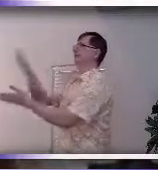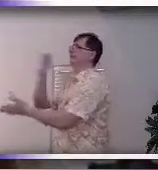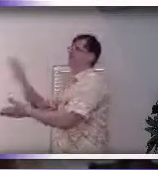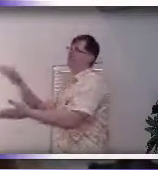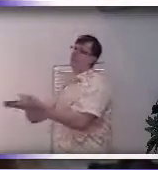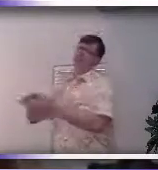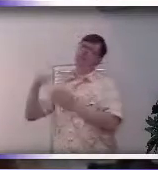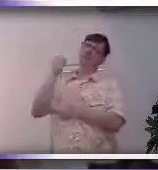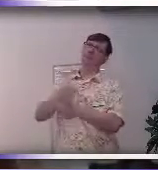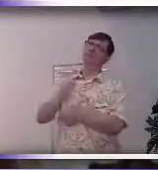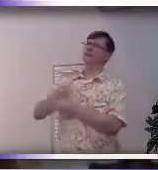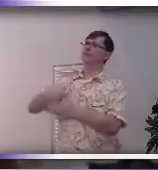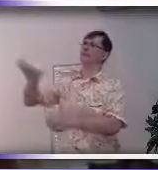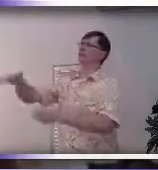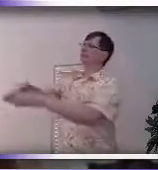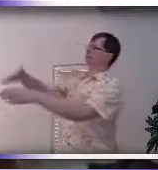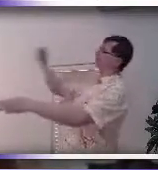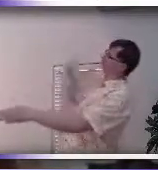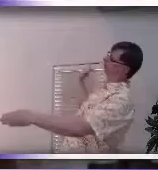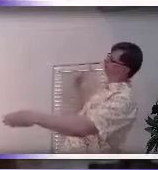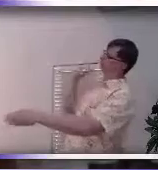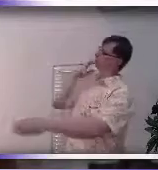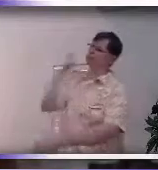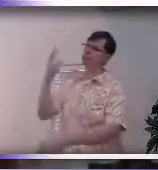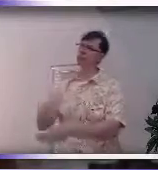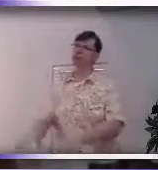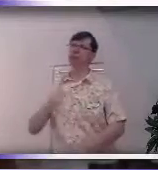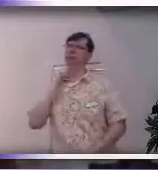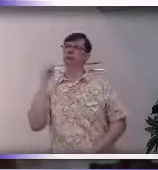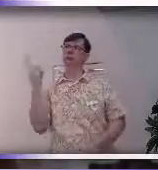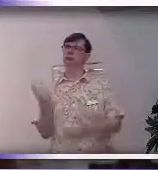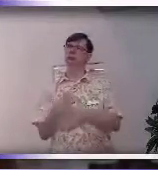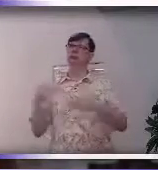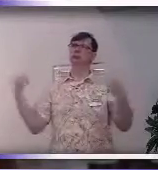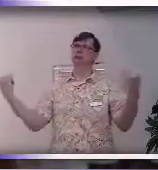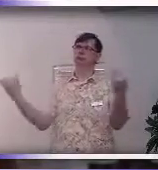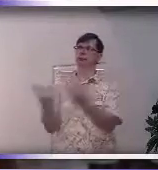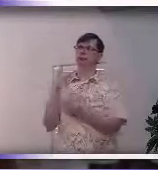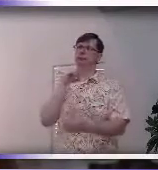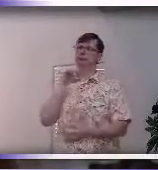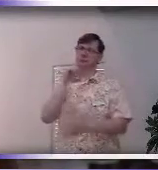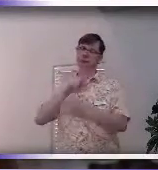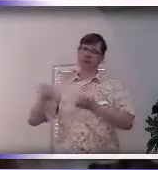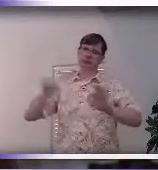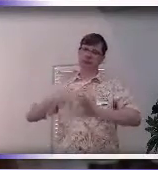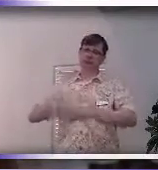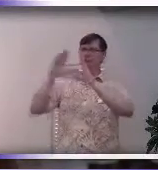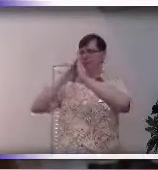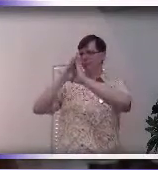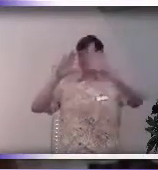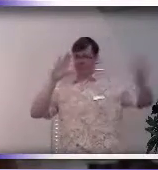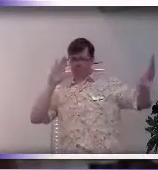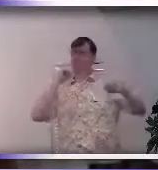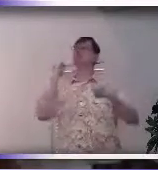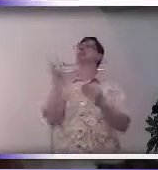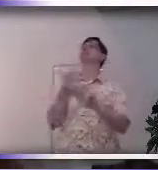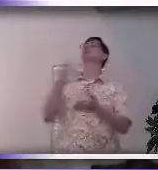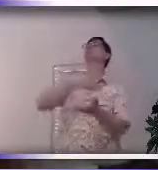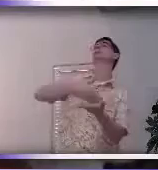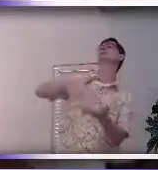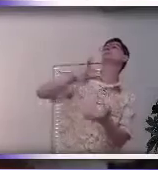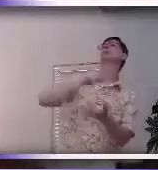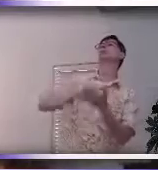with our kids in the back right now. Some of them are artists that do physical representation. Some of